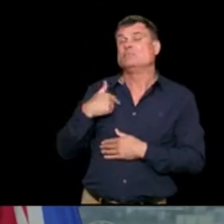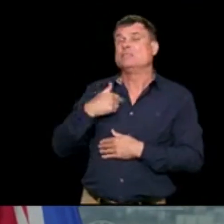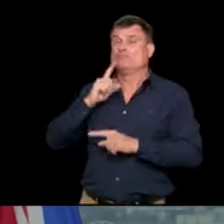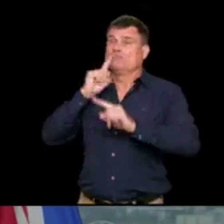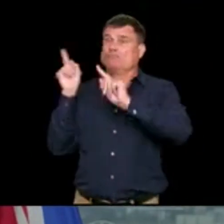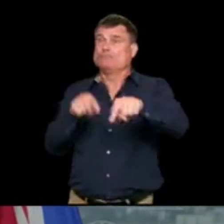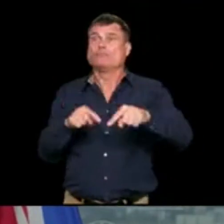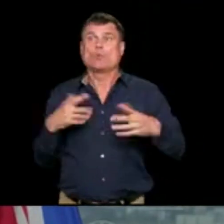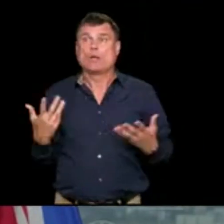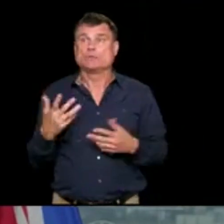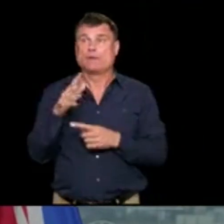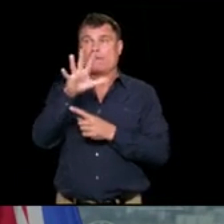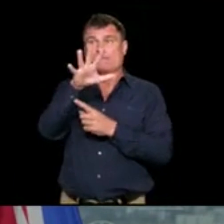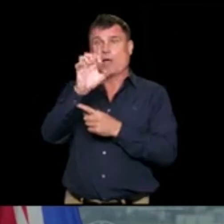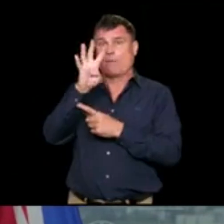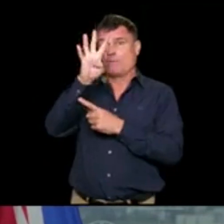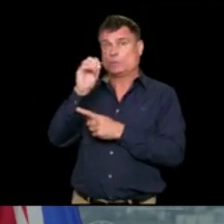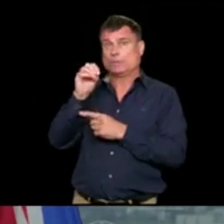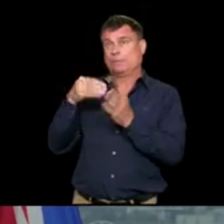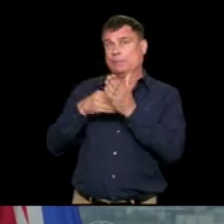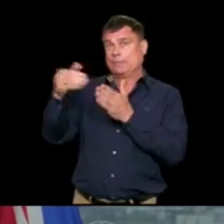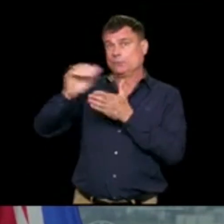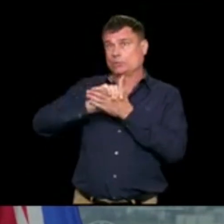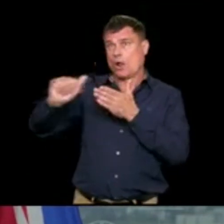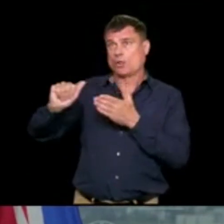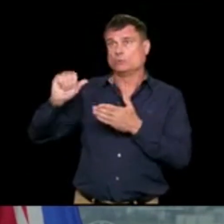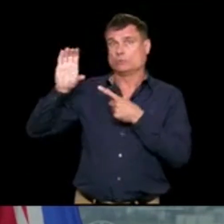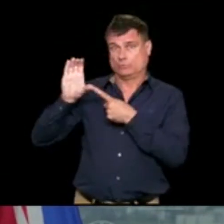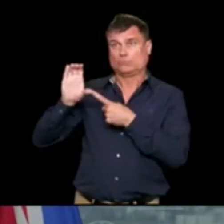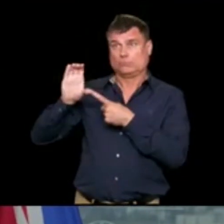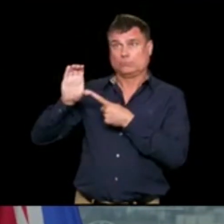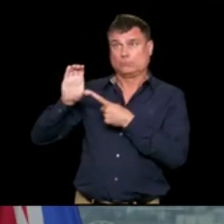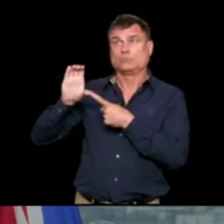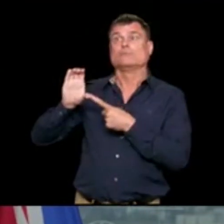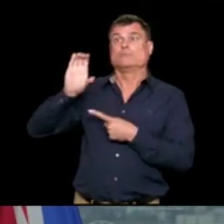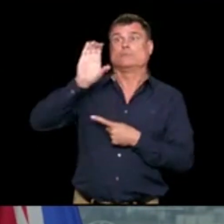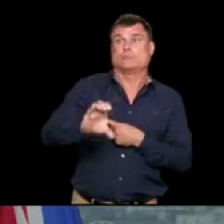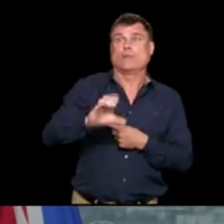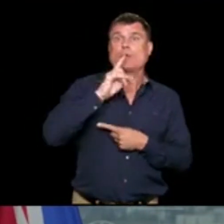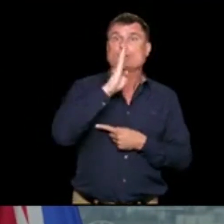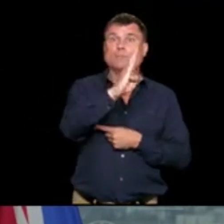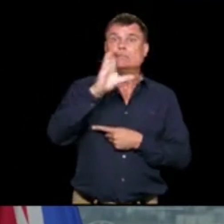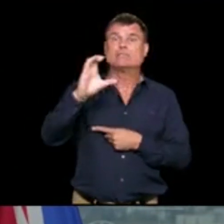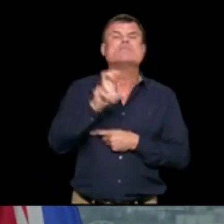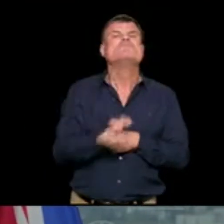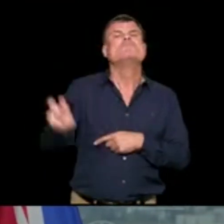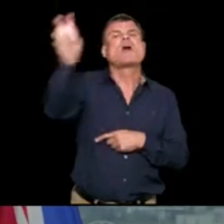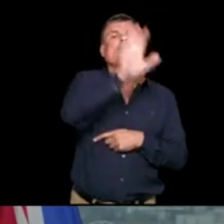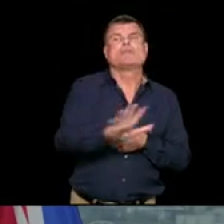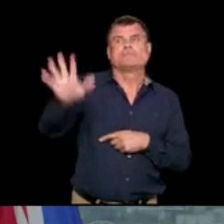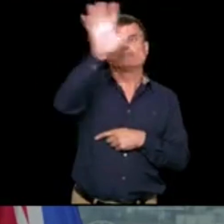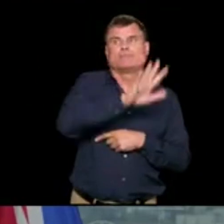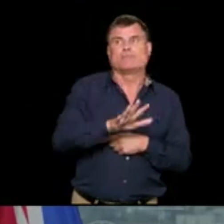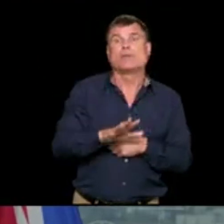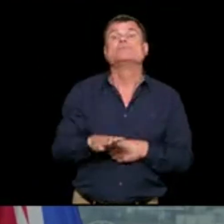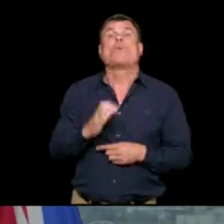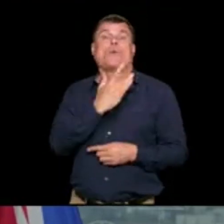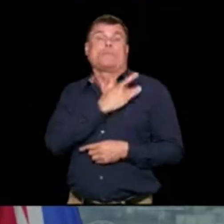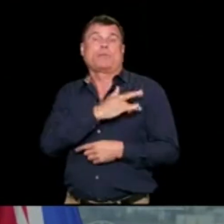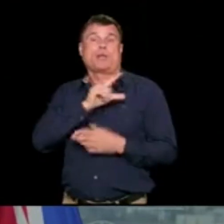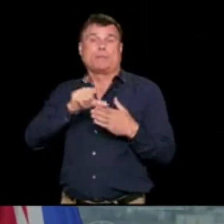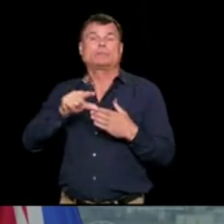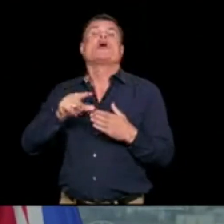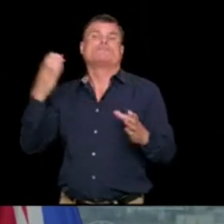of Canada would be providing $540 million for public transit in the province of British Columbia, an investment that will be